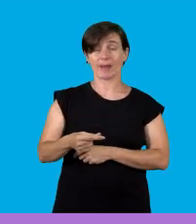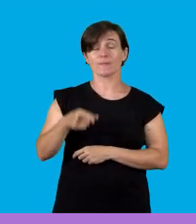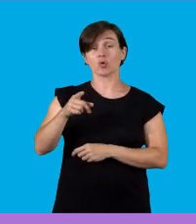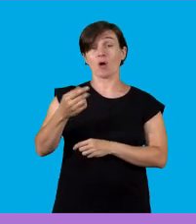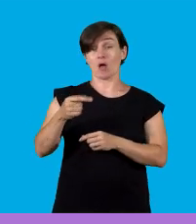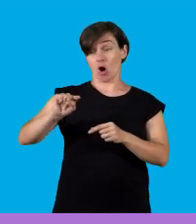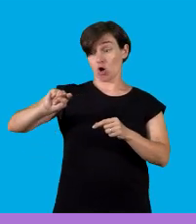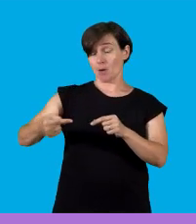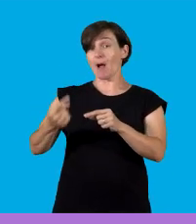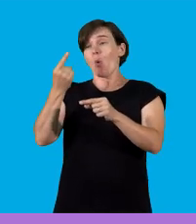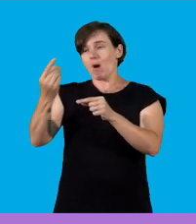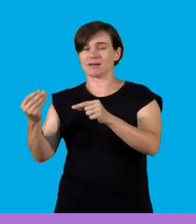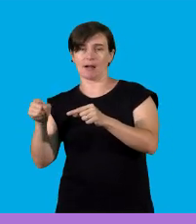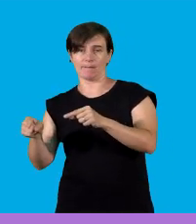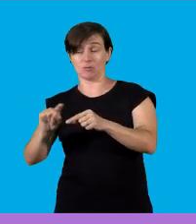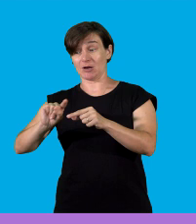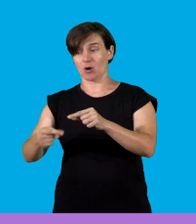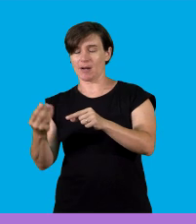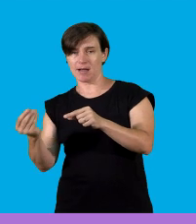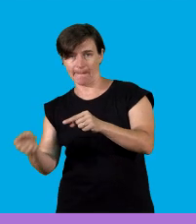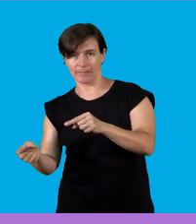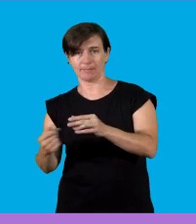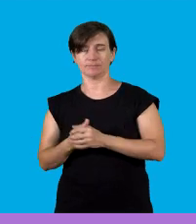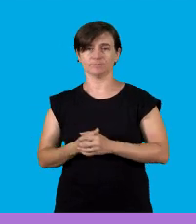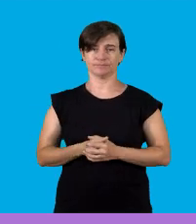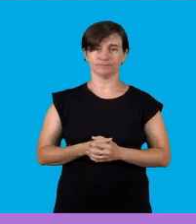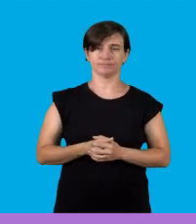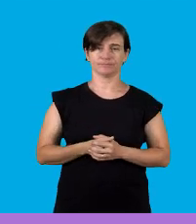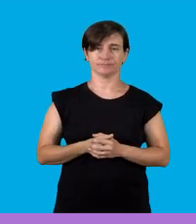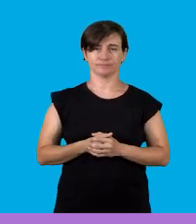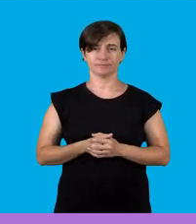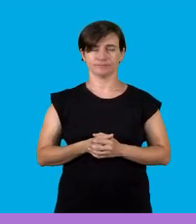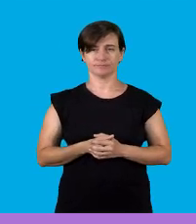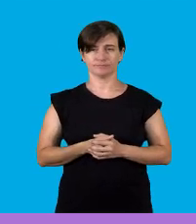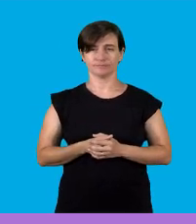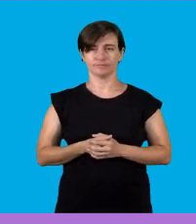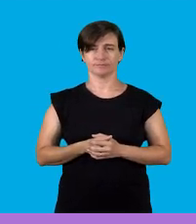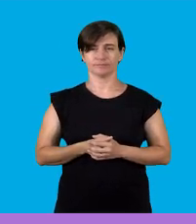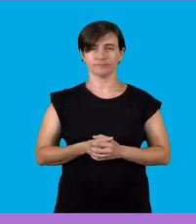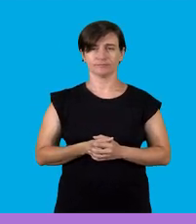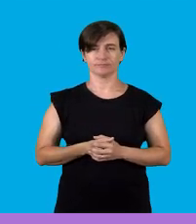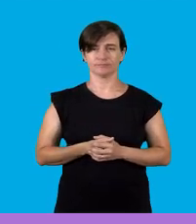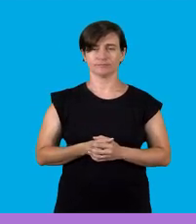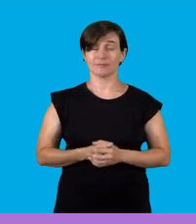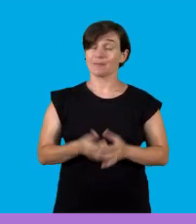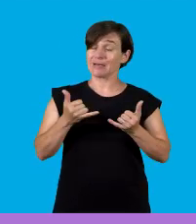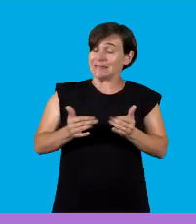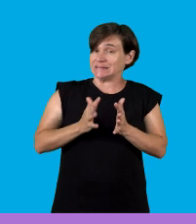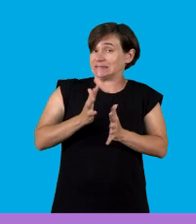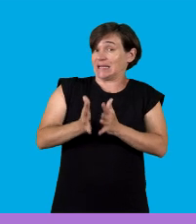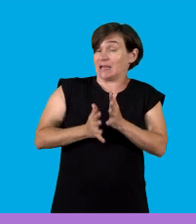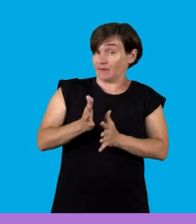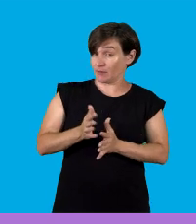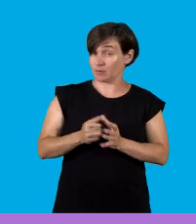place, right? So we have to convert 24 ounces, 2 grams, correct to 1 decimal place. But now we have to be